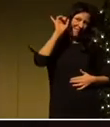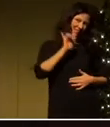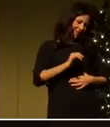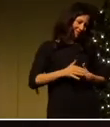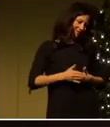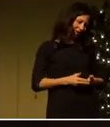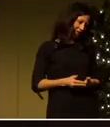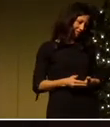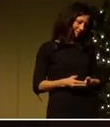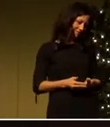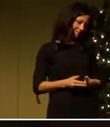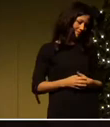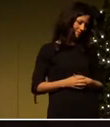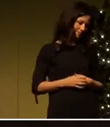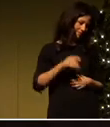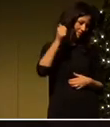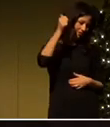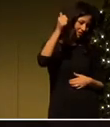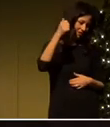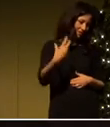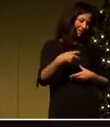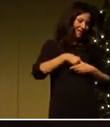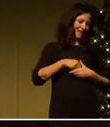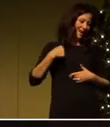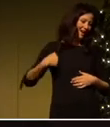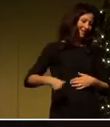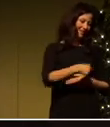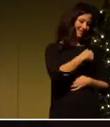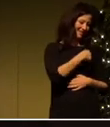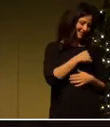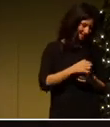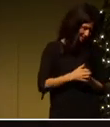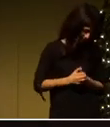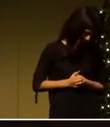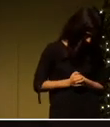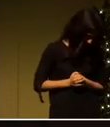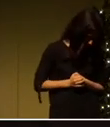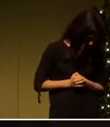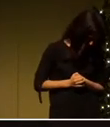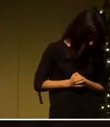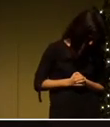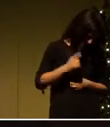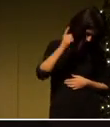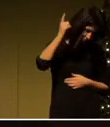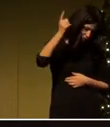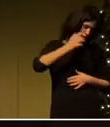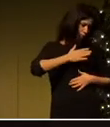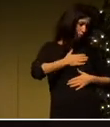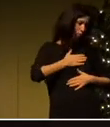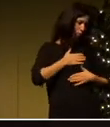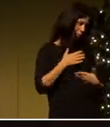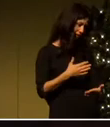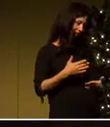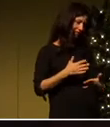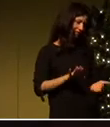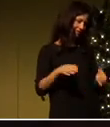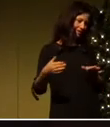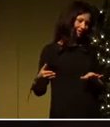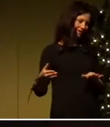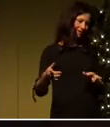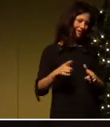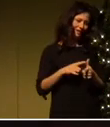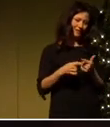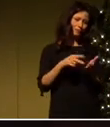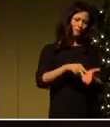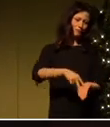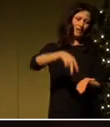yourself for us. And then in so many ways, the way that you were willing to die for us, the way that you were raised for us, the way that you shared